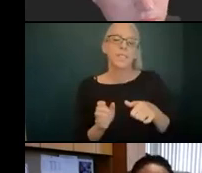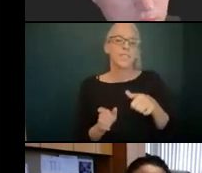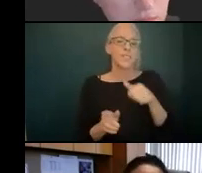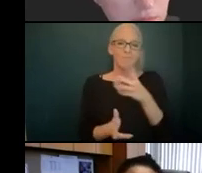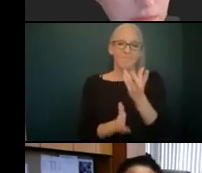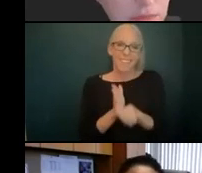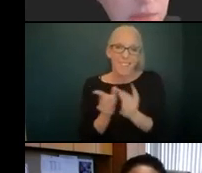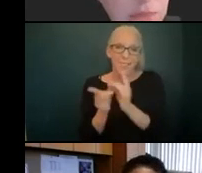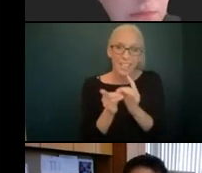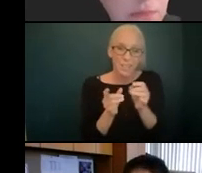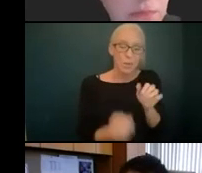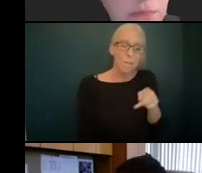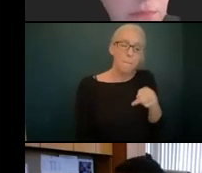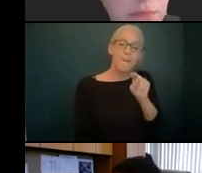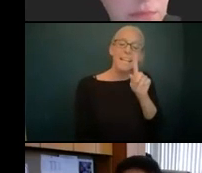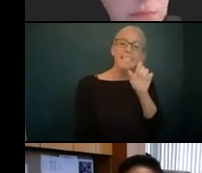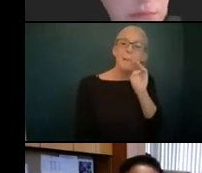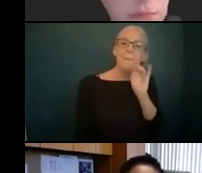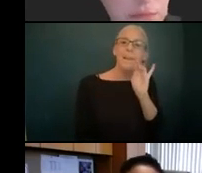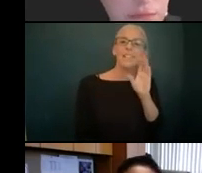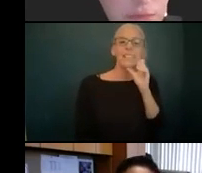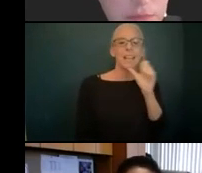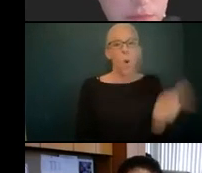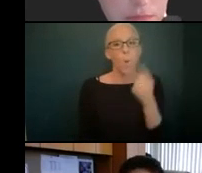things that hit us really hard during that time.